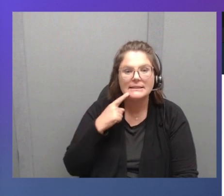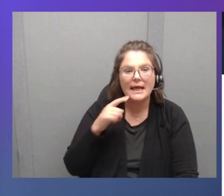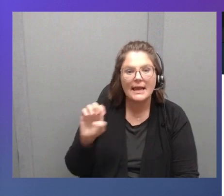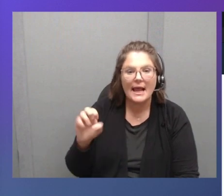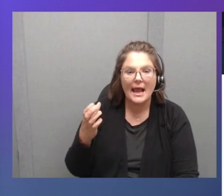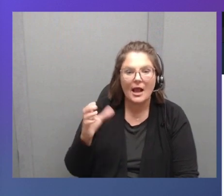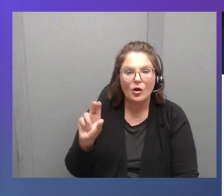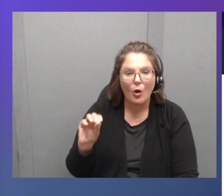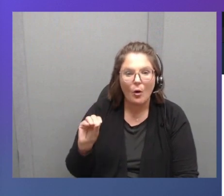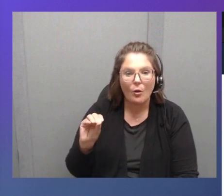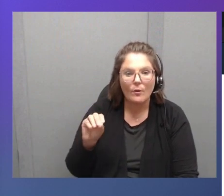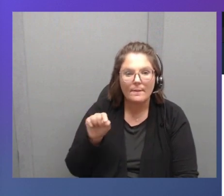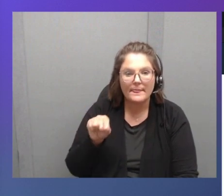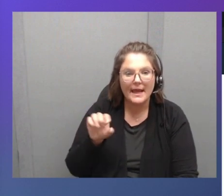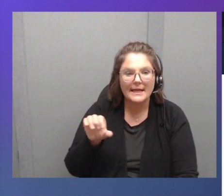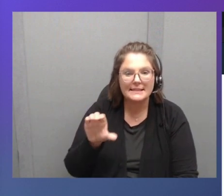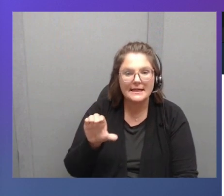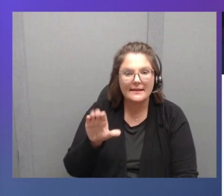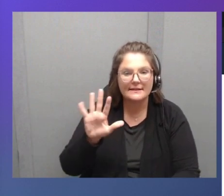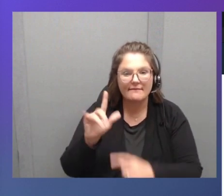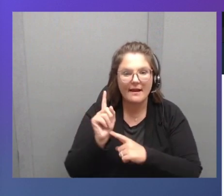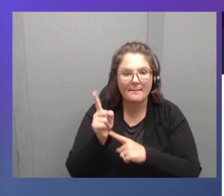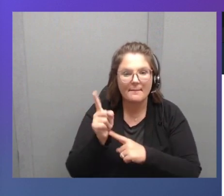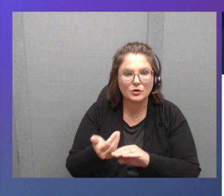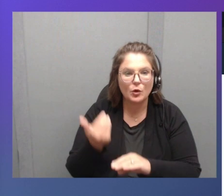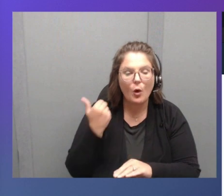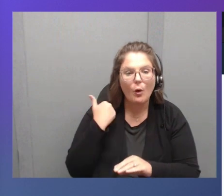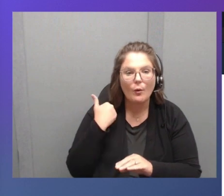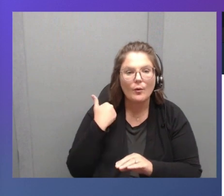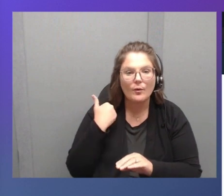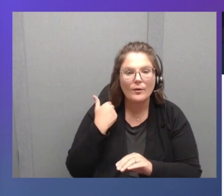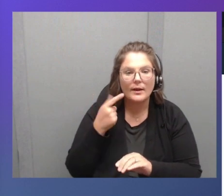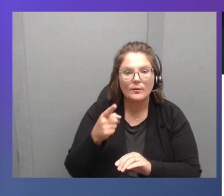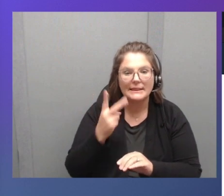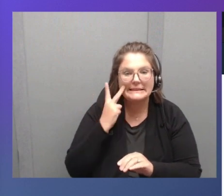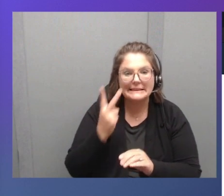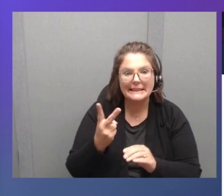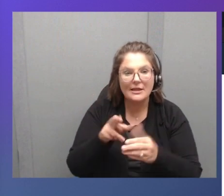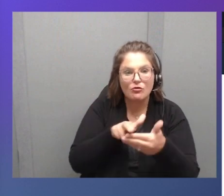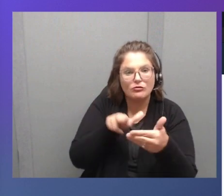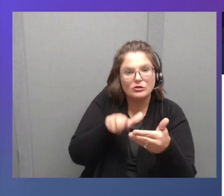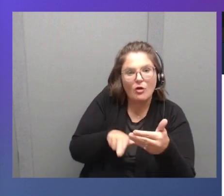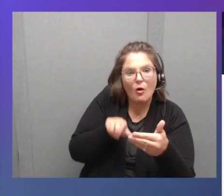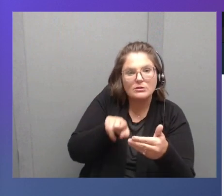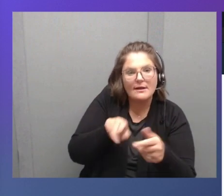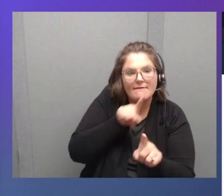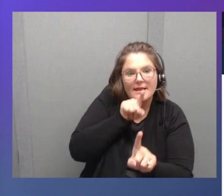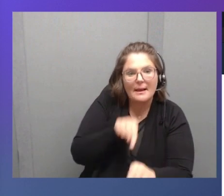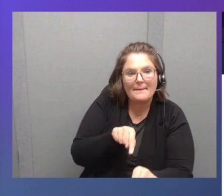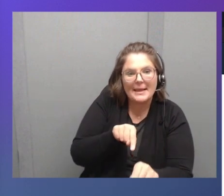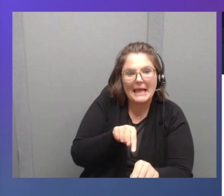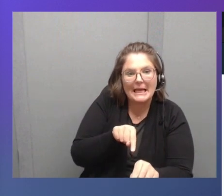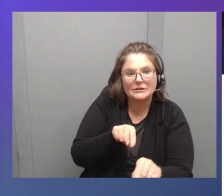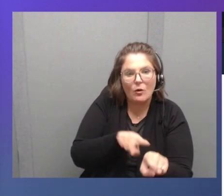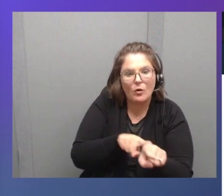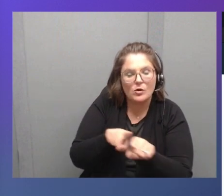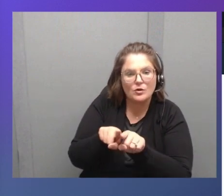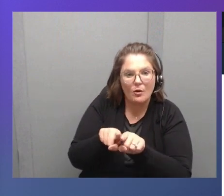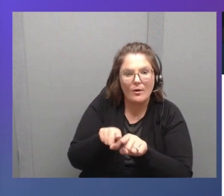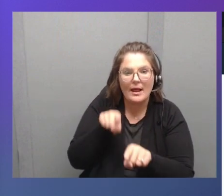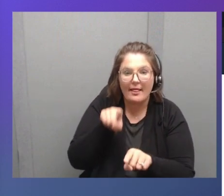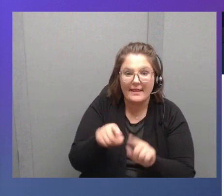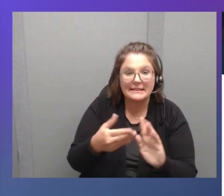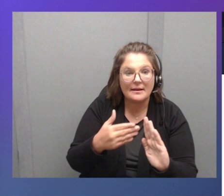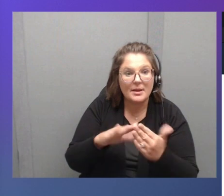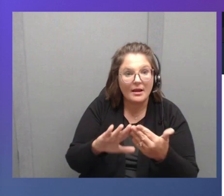did this on air about 5 minutes ago. Okay. And we see the results of the command as well. Now, this can get really